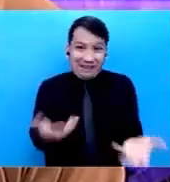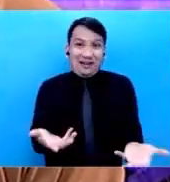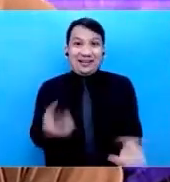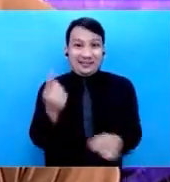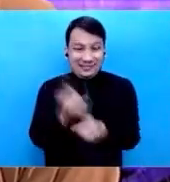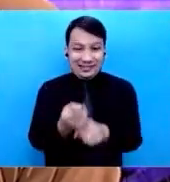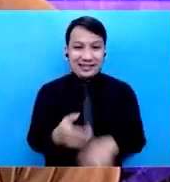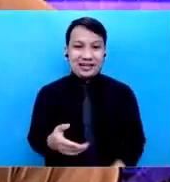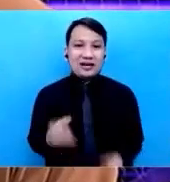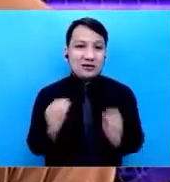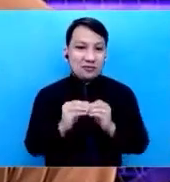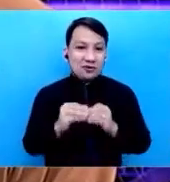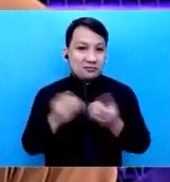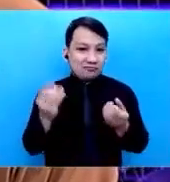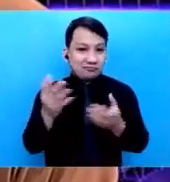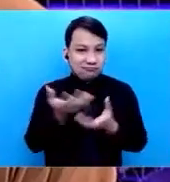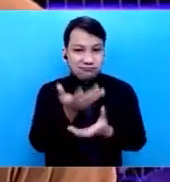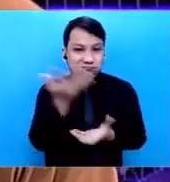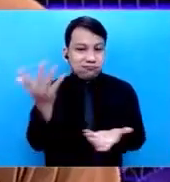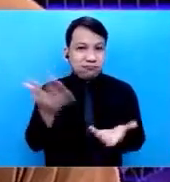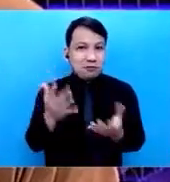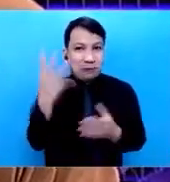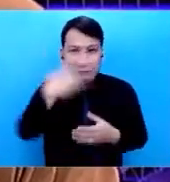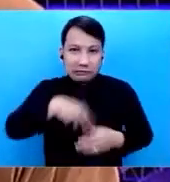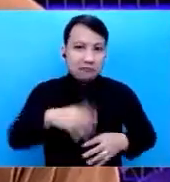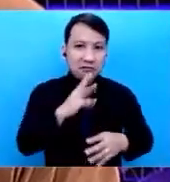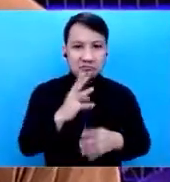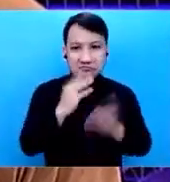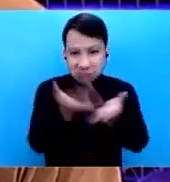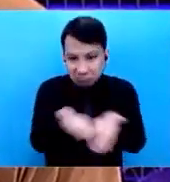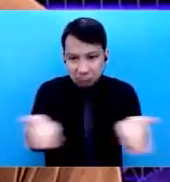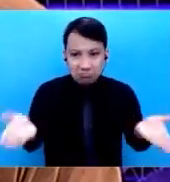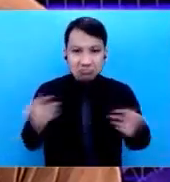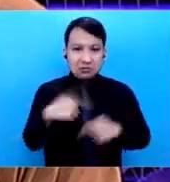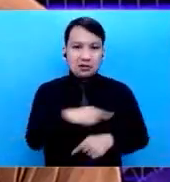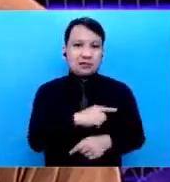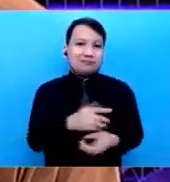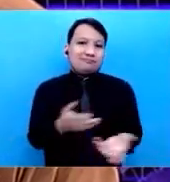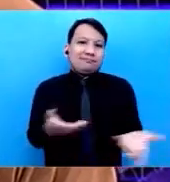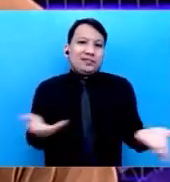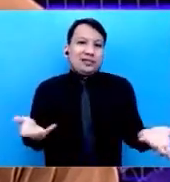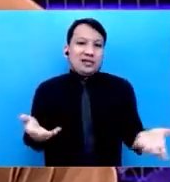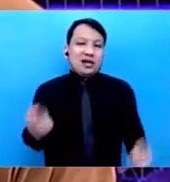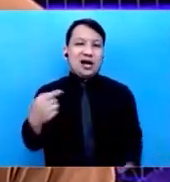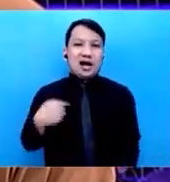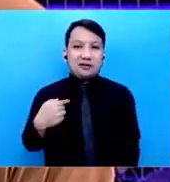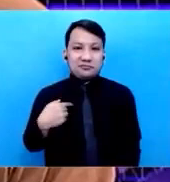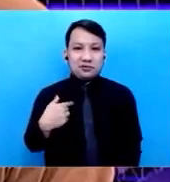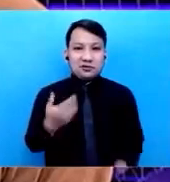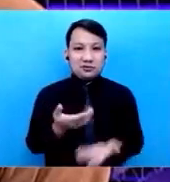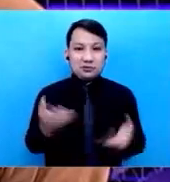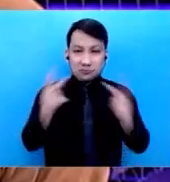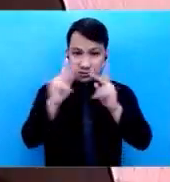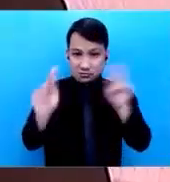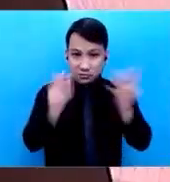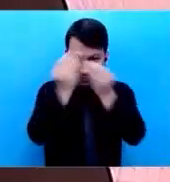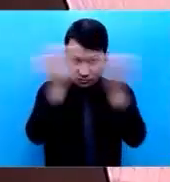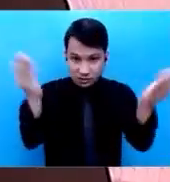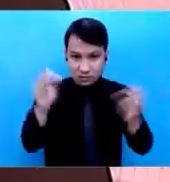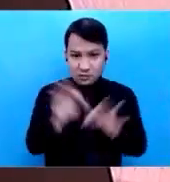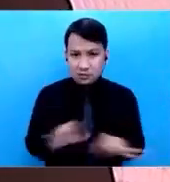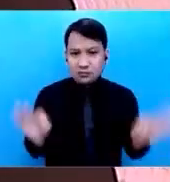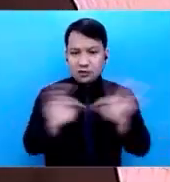with marvelously vague pronouncements and platforms. I suppose the public deserves more than that. What